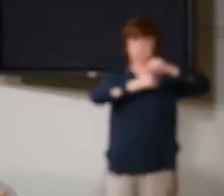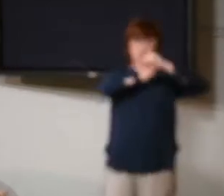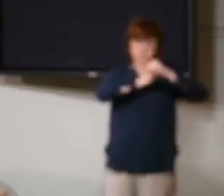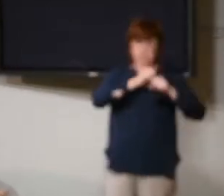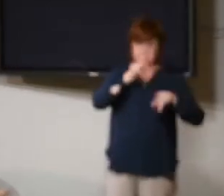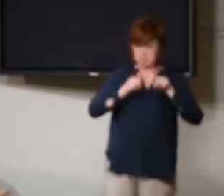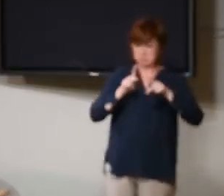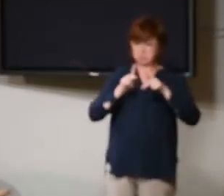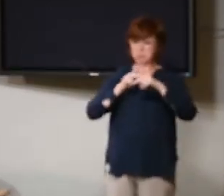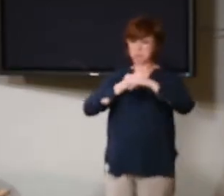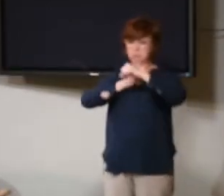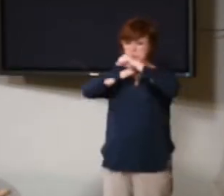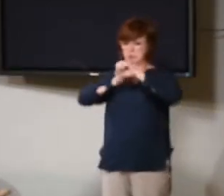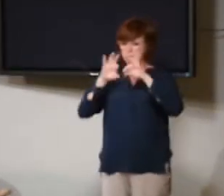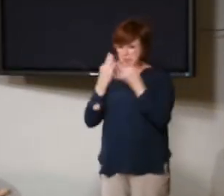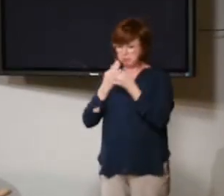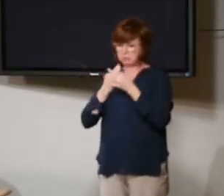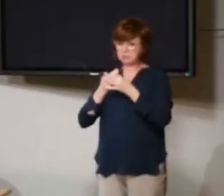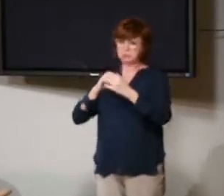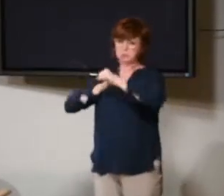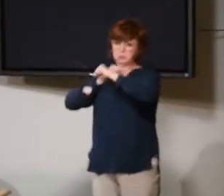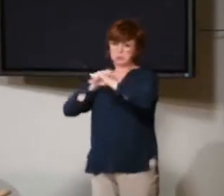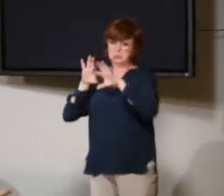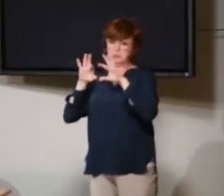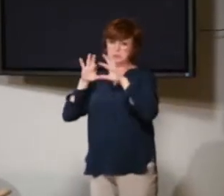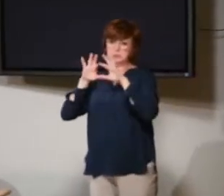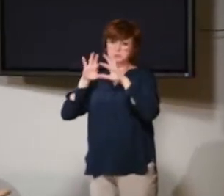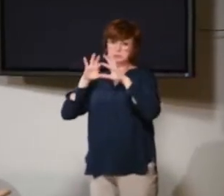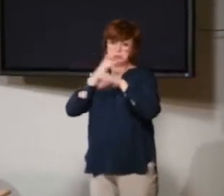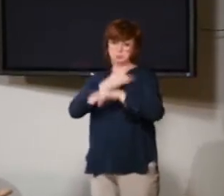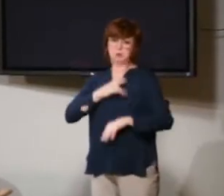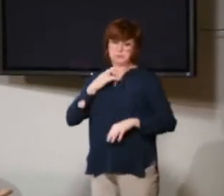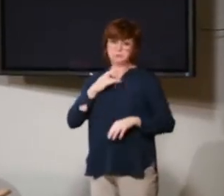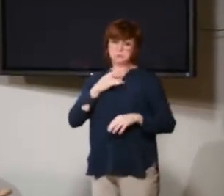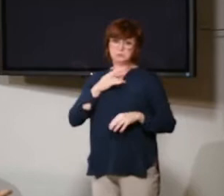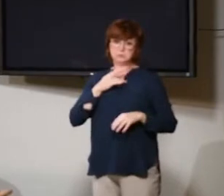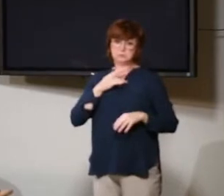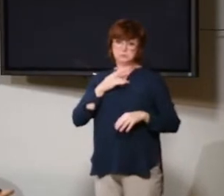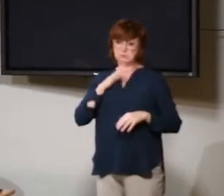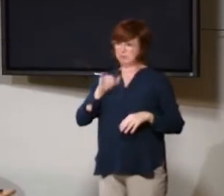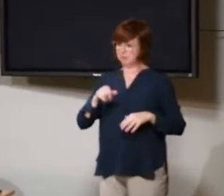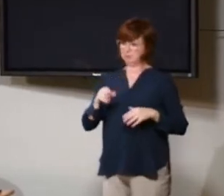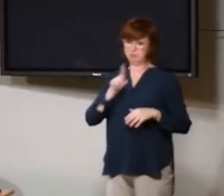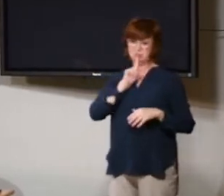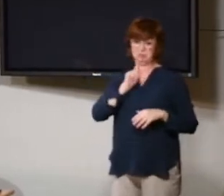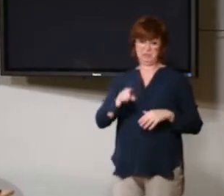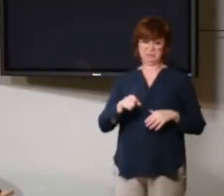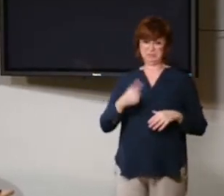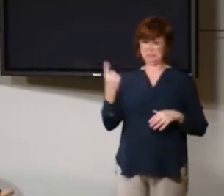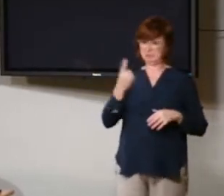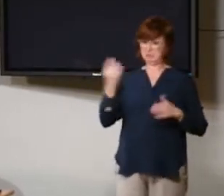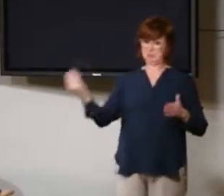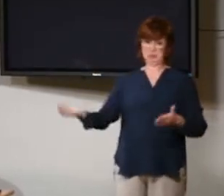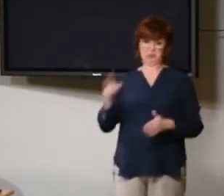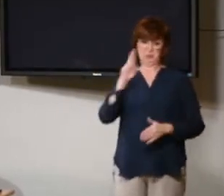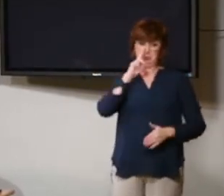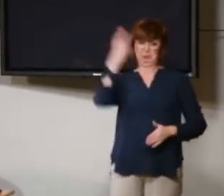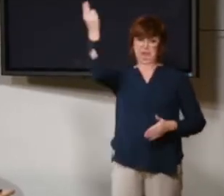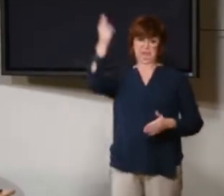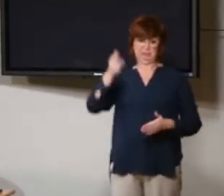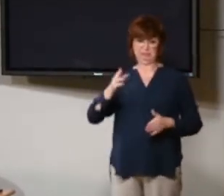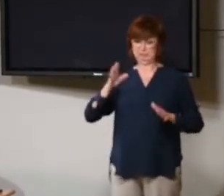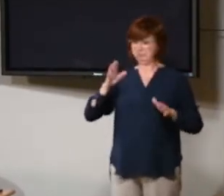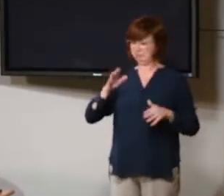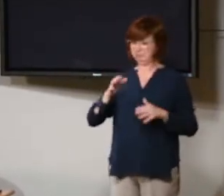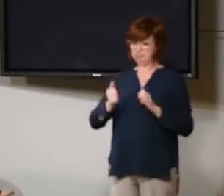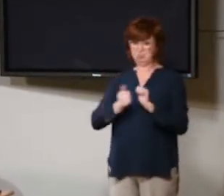our province, unlike anything most of us have seen in our lifetime. We are asking a lot,